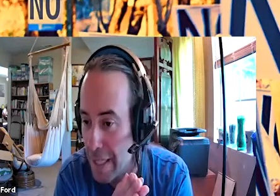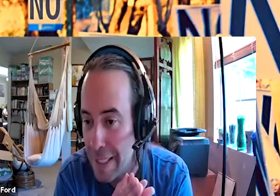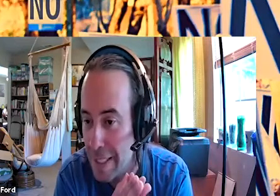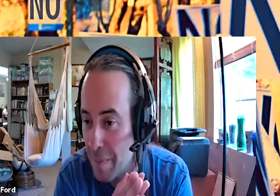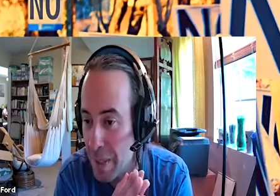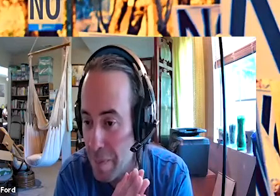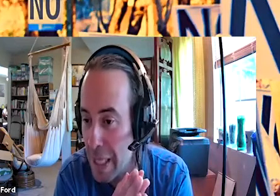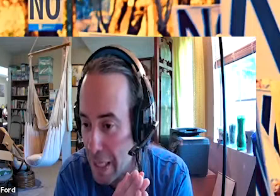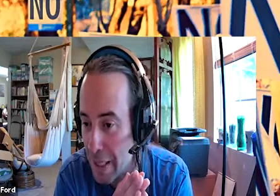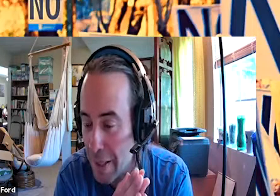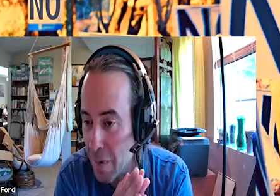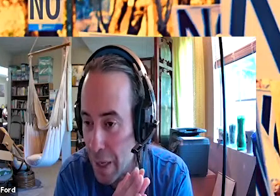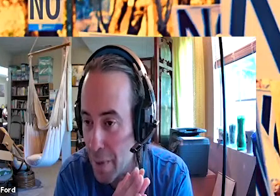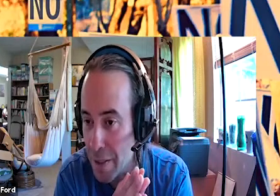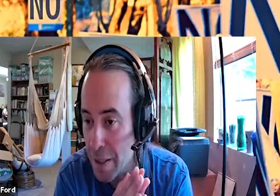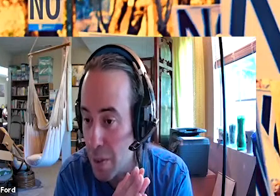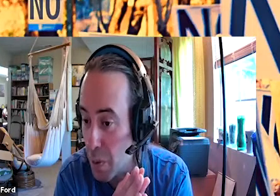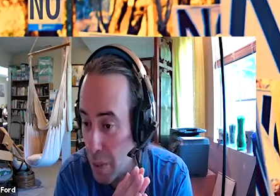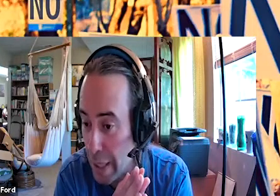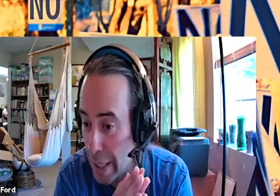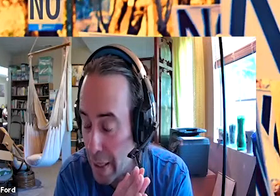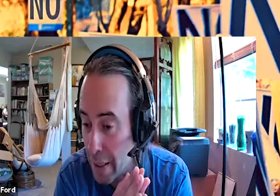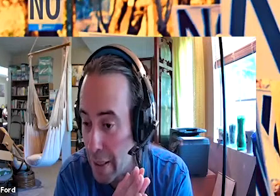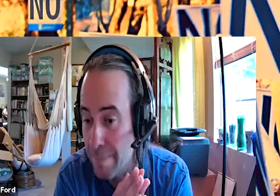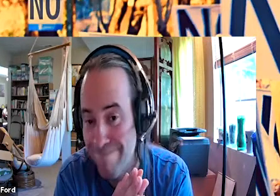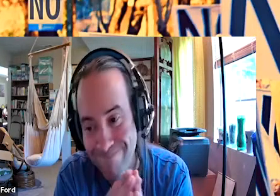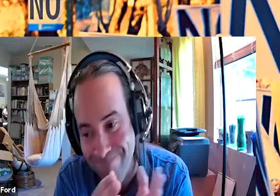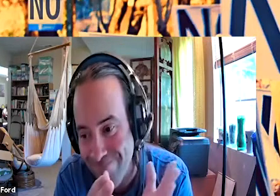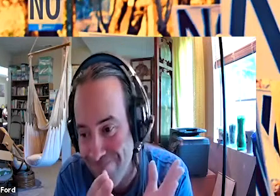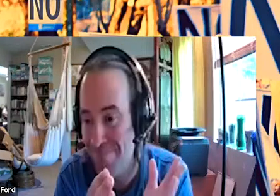Okay, if they say something mean in their evaluation that you don't like,